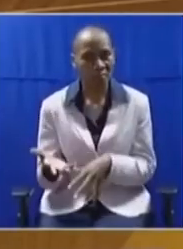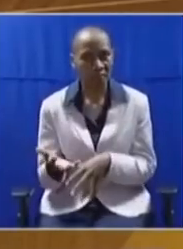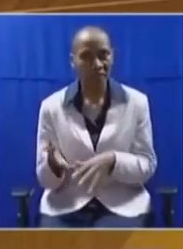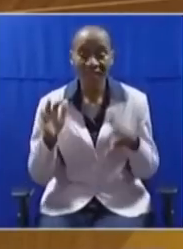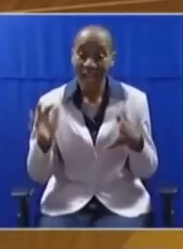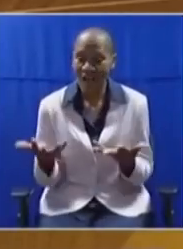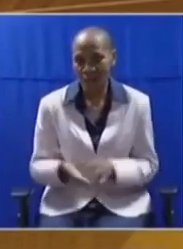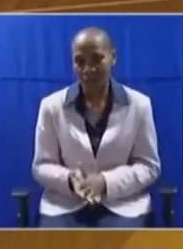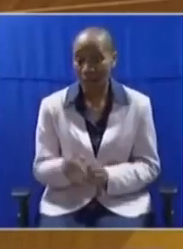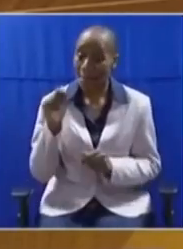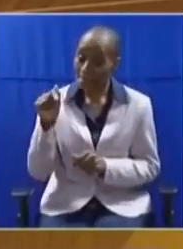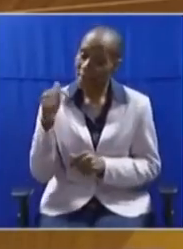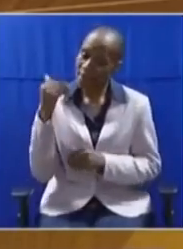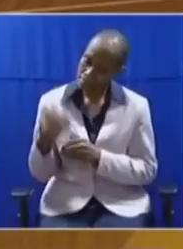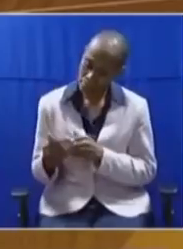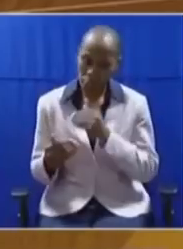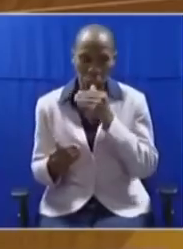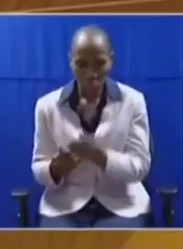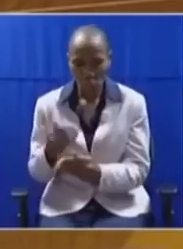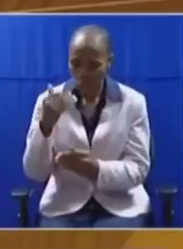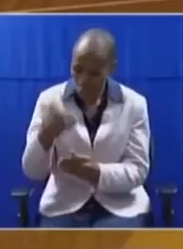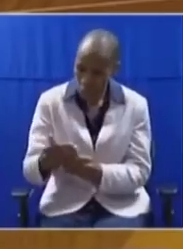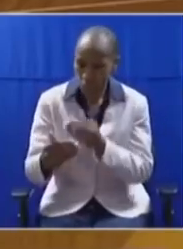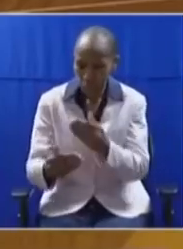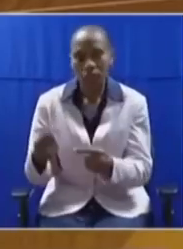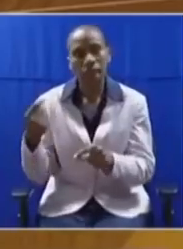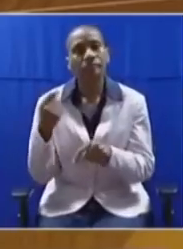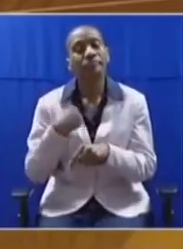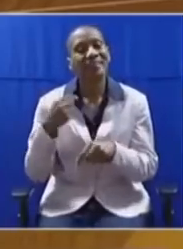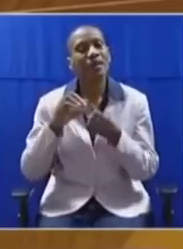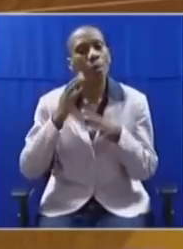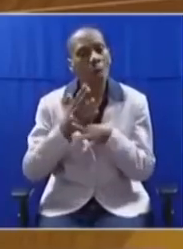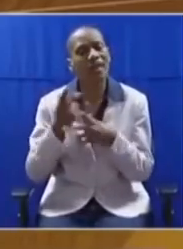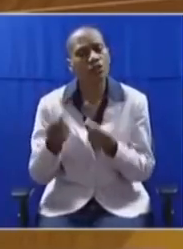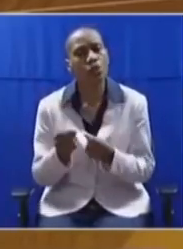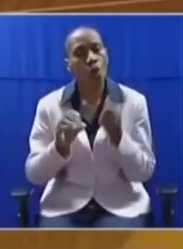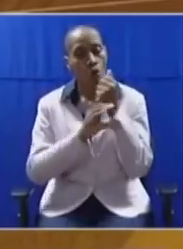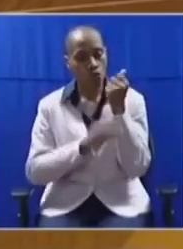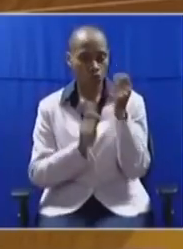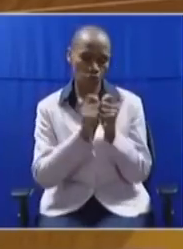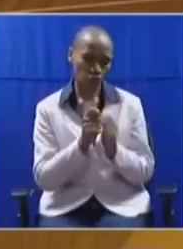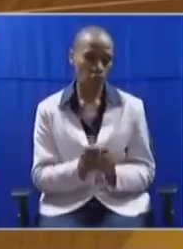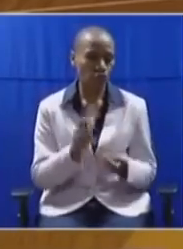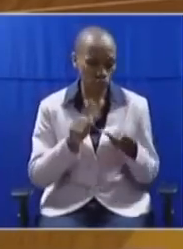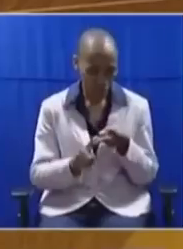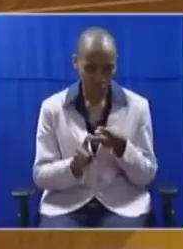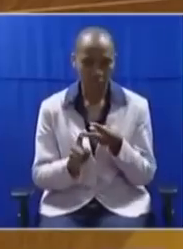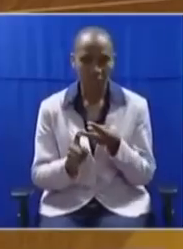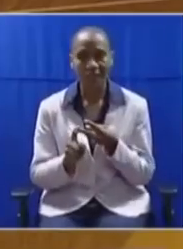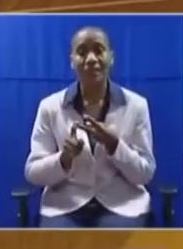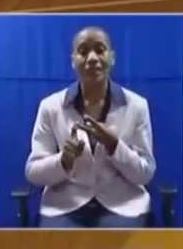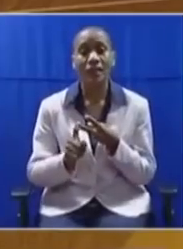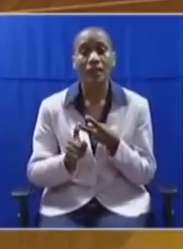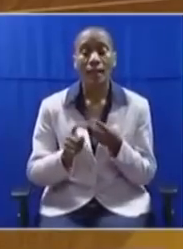that is a process that we are now working through the constitutional amendment, as well as through the amended